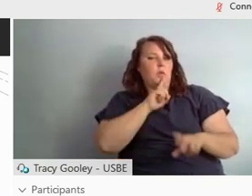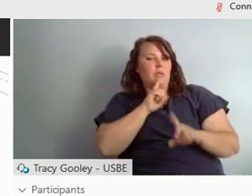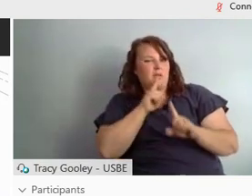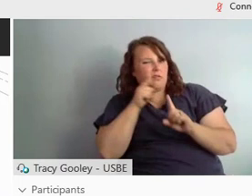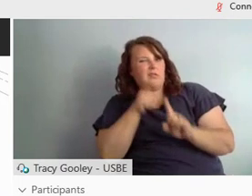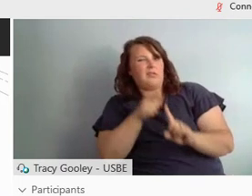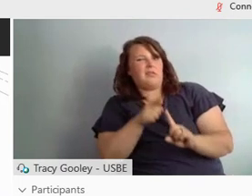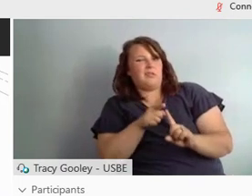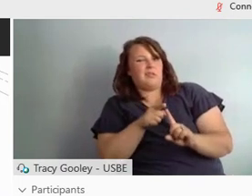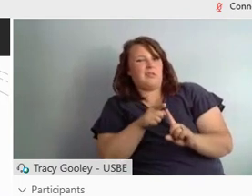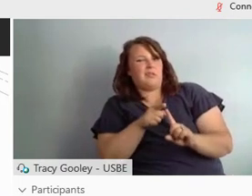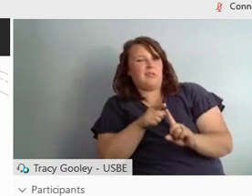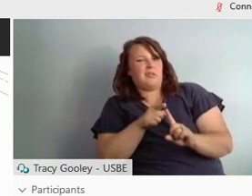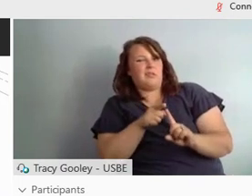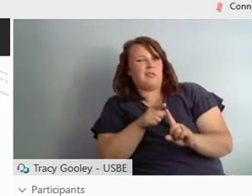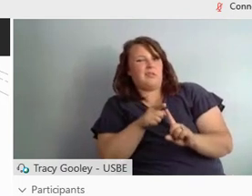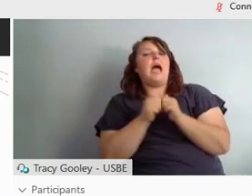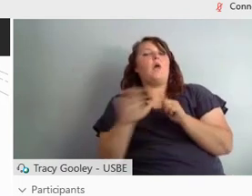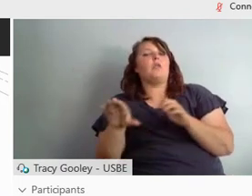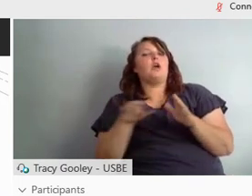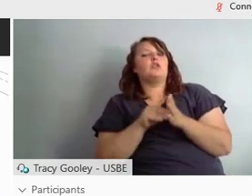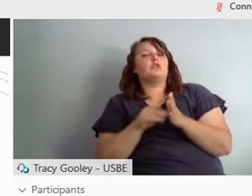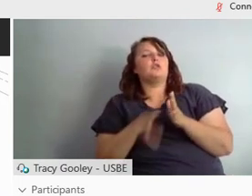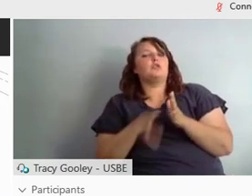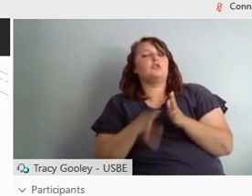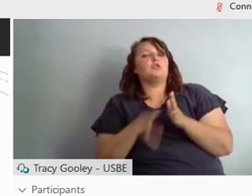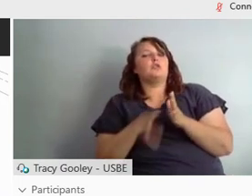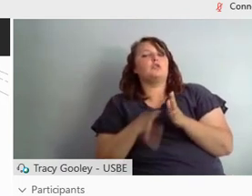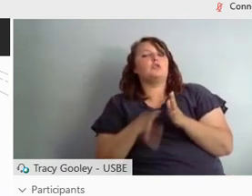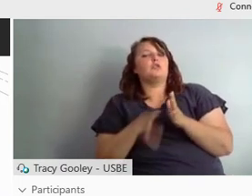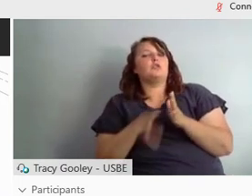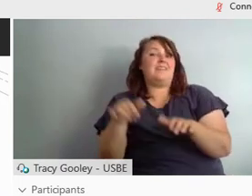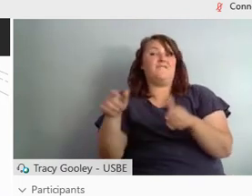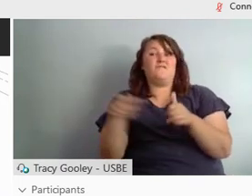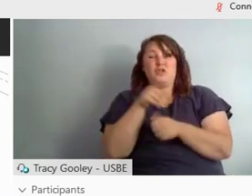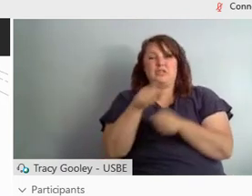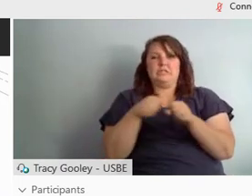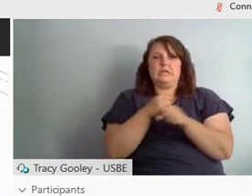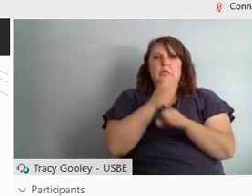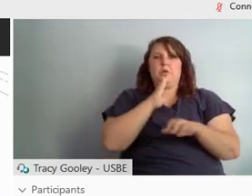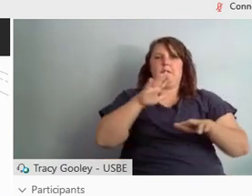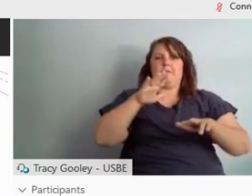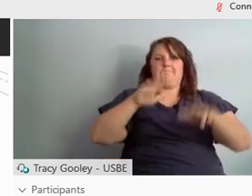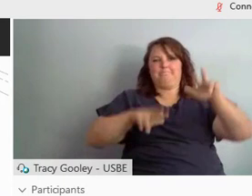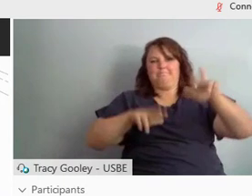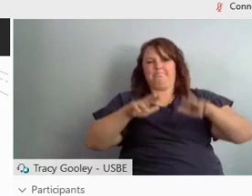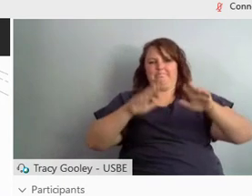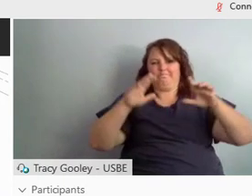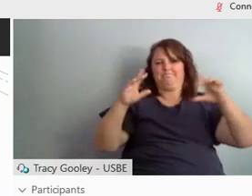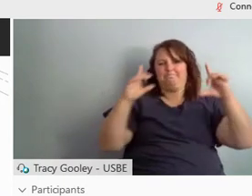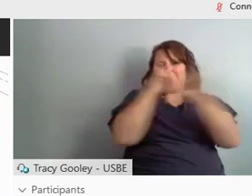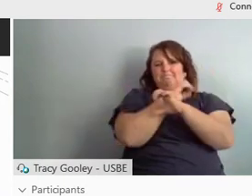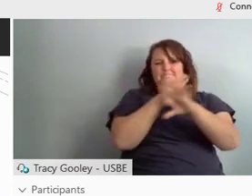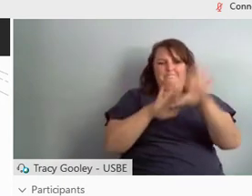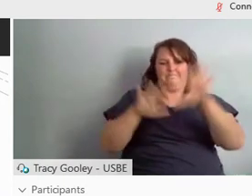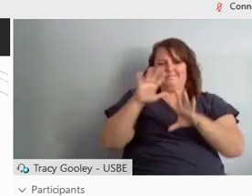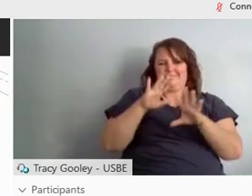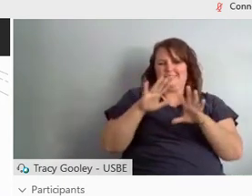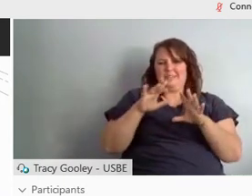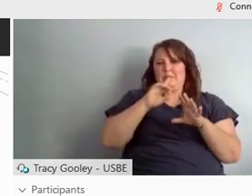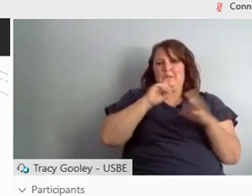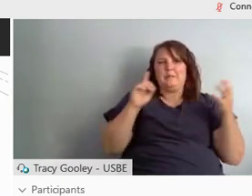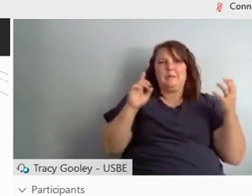looking at, and then how their student performed. This first year, it's going to be a little bit more complicated because